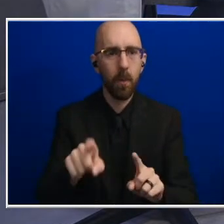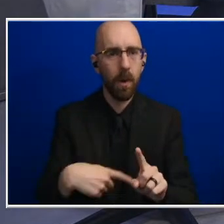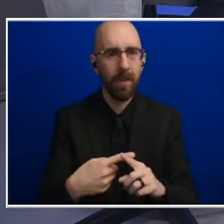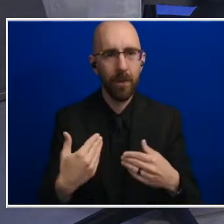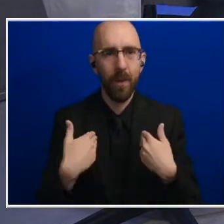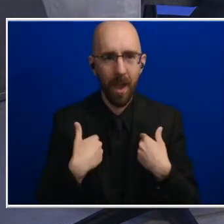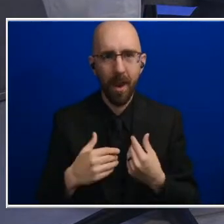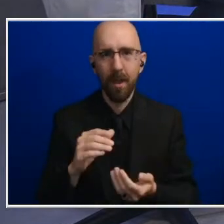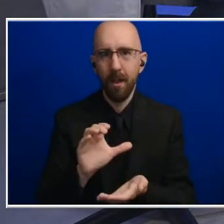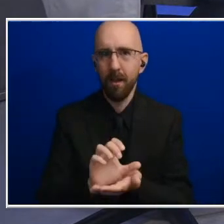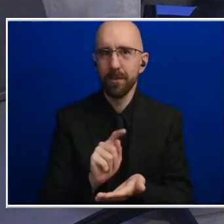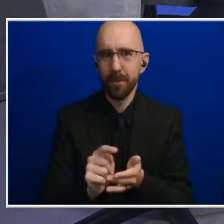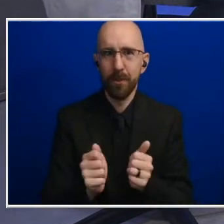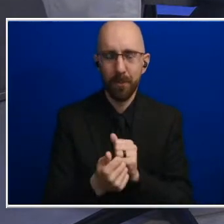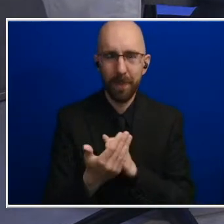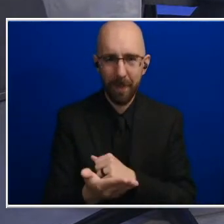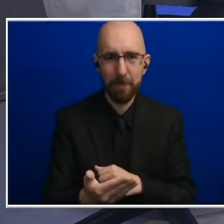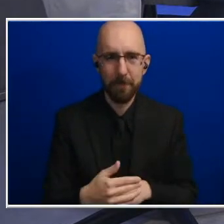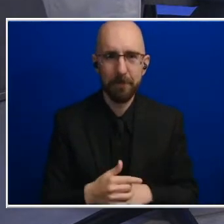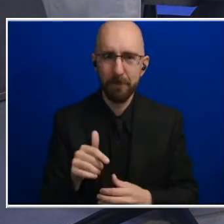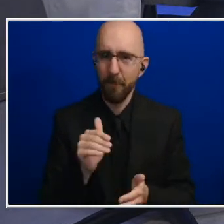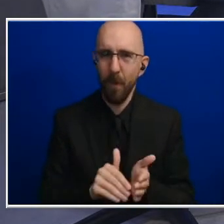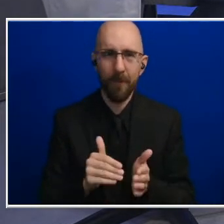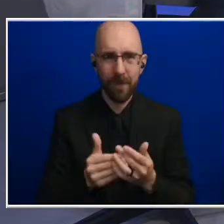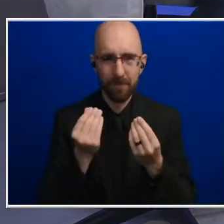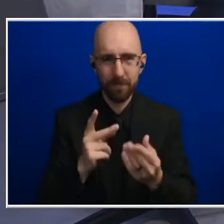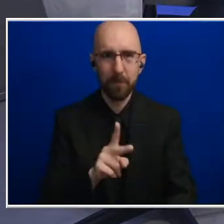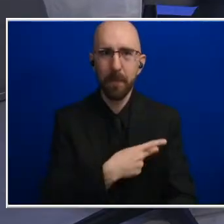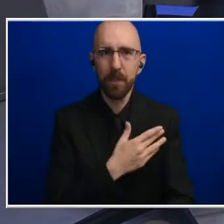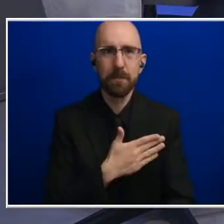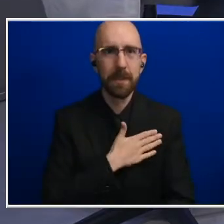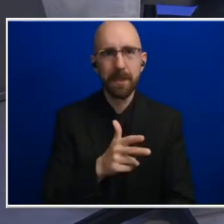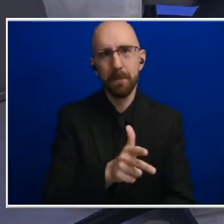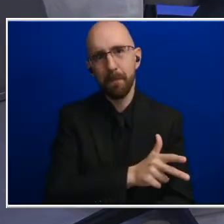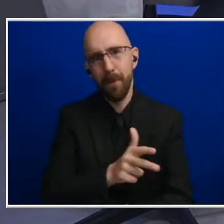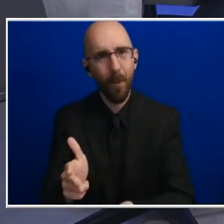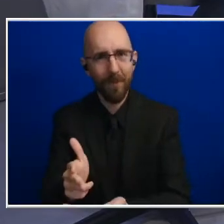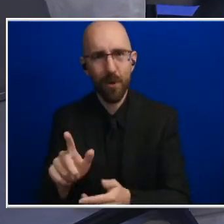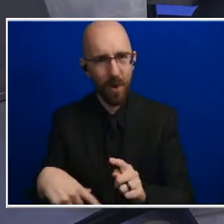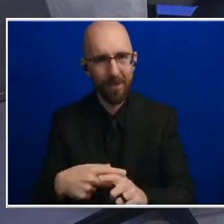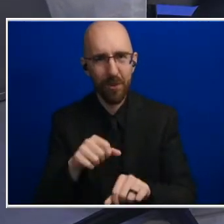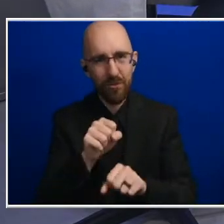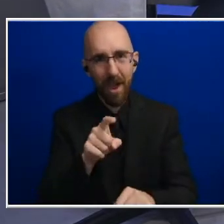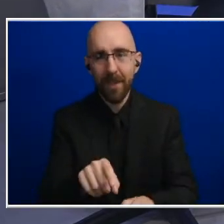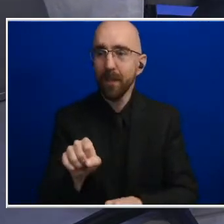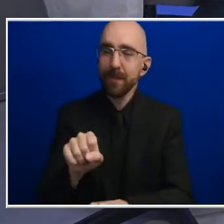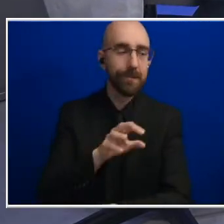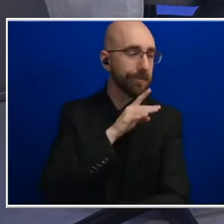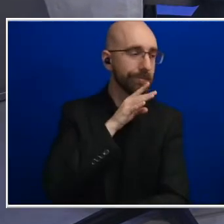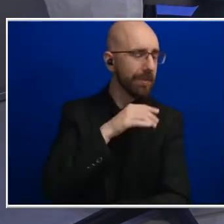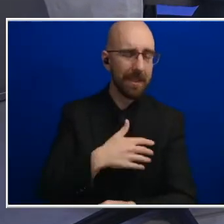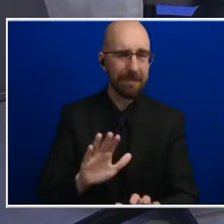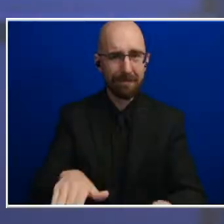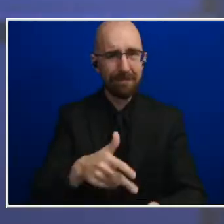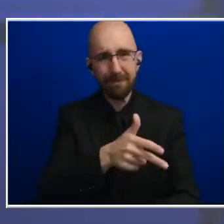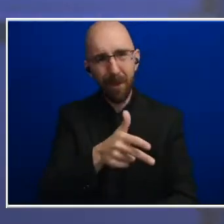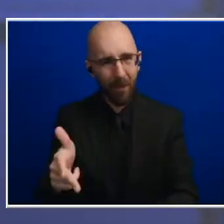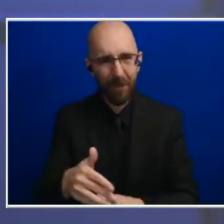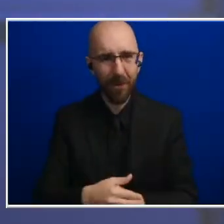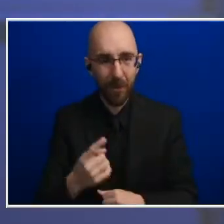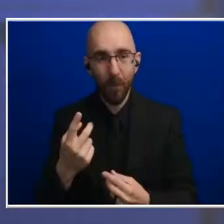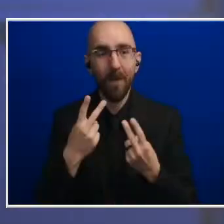them. I've often had to tell my patients to please pull over while they're driving, and so we can have the visit. I had one visit where a patient was driving